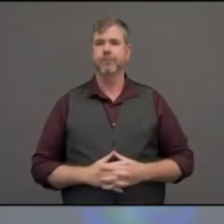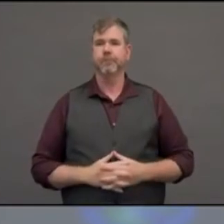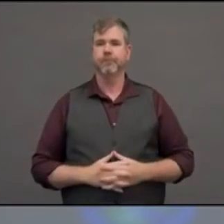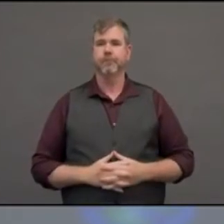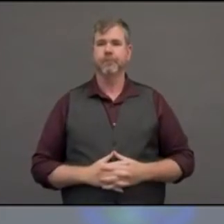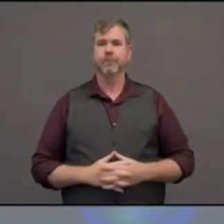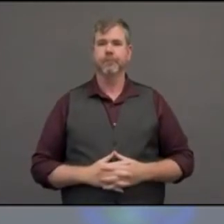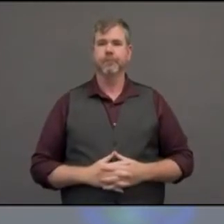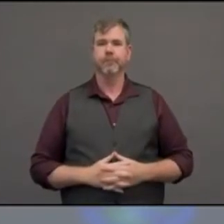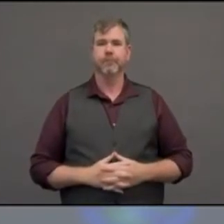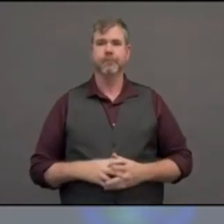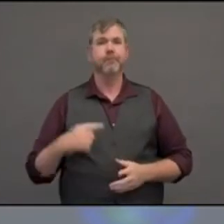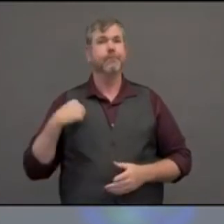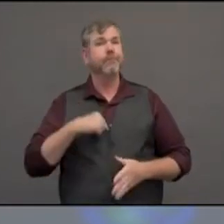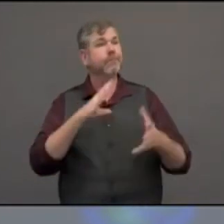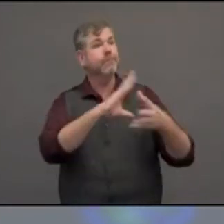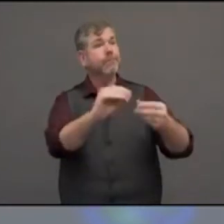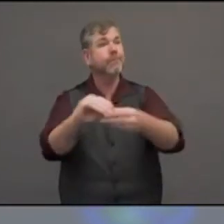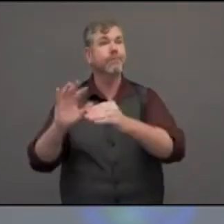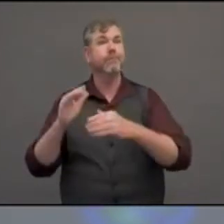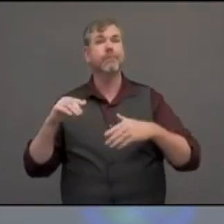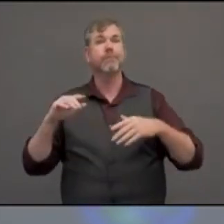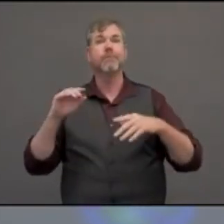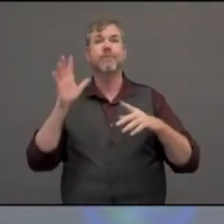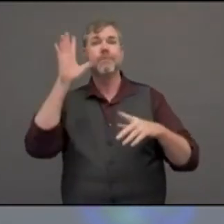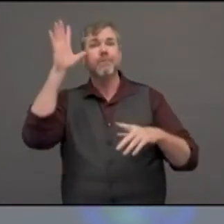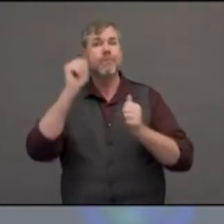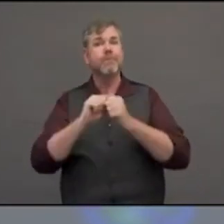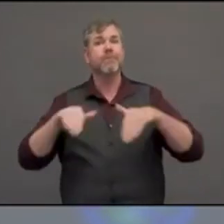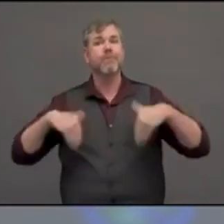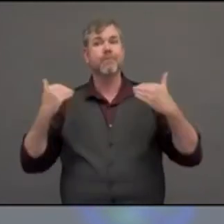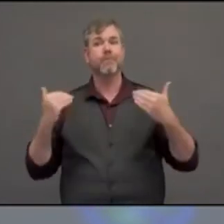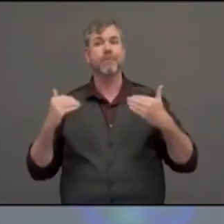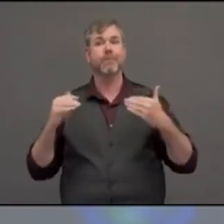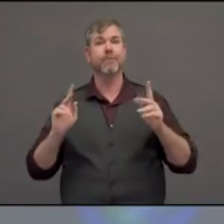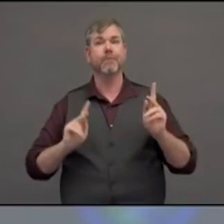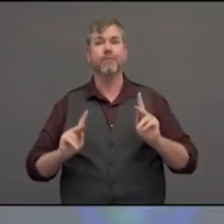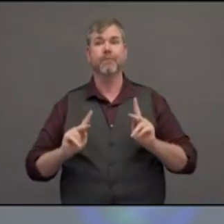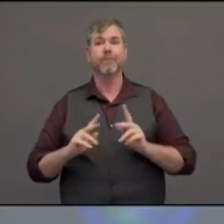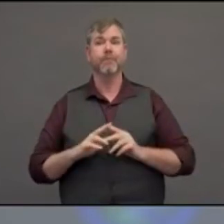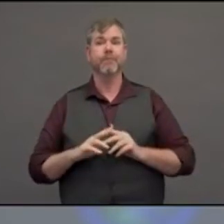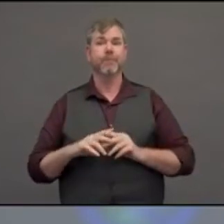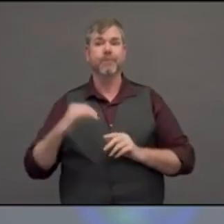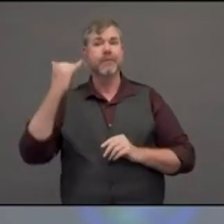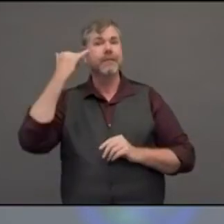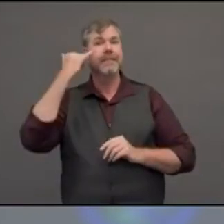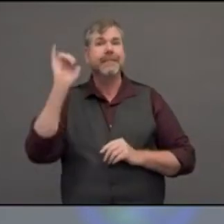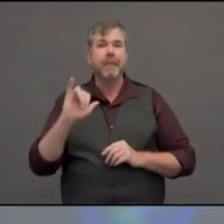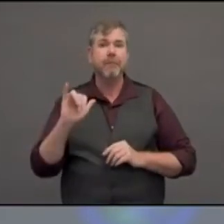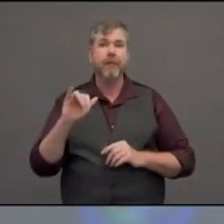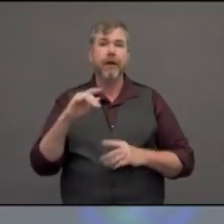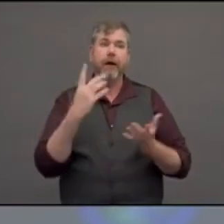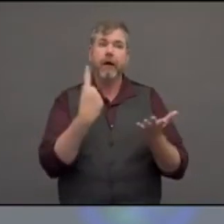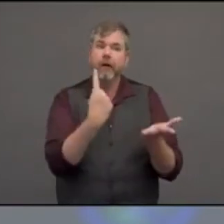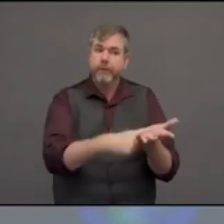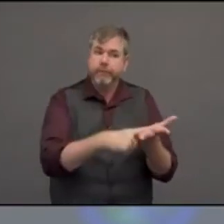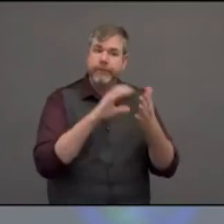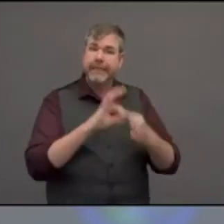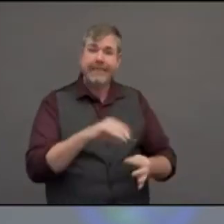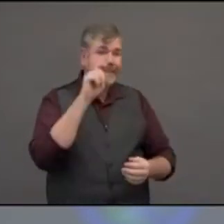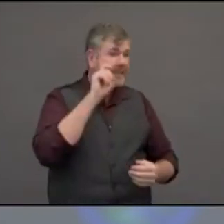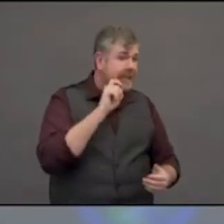a talk like you would have a sex talk or a drugs talk, because this is, they could get, hurt. They could